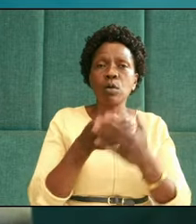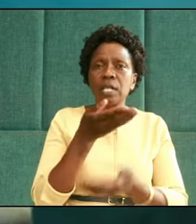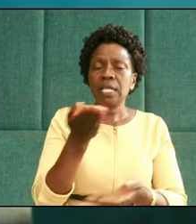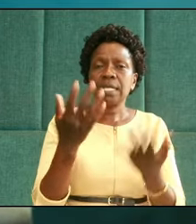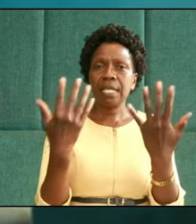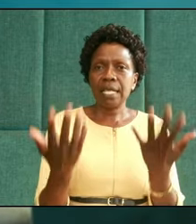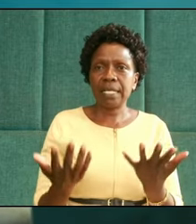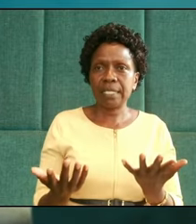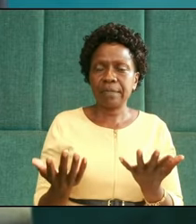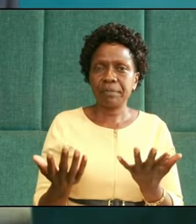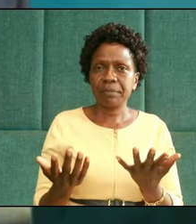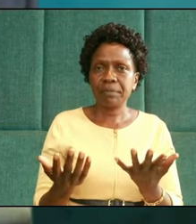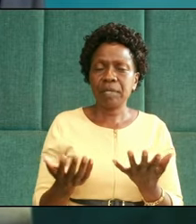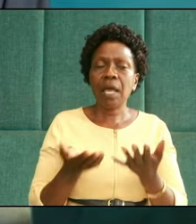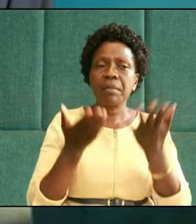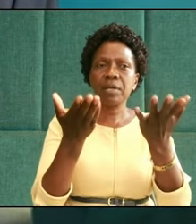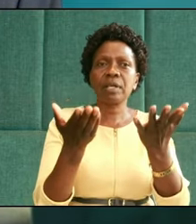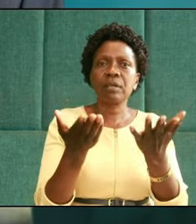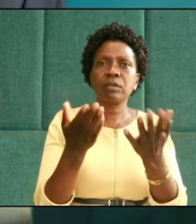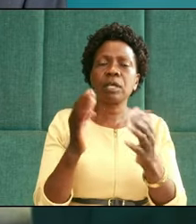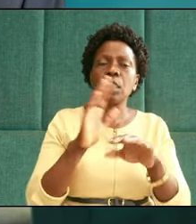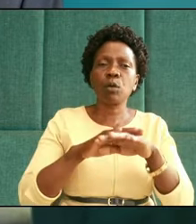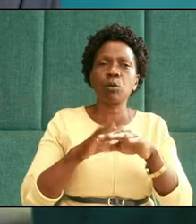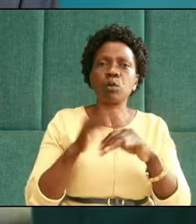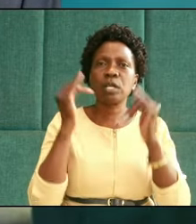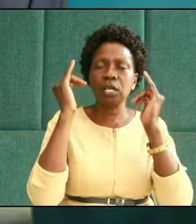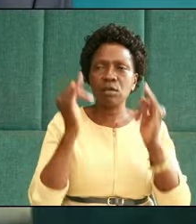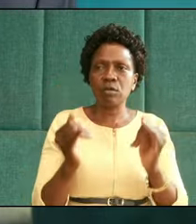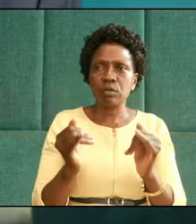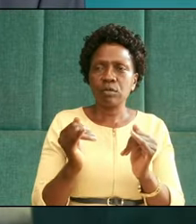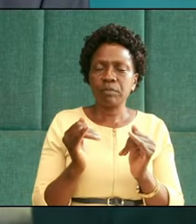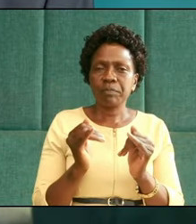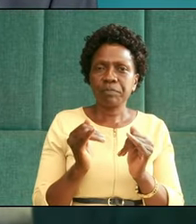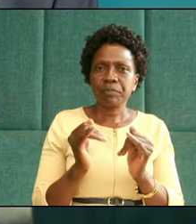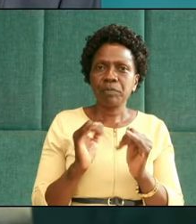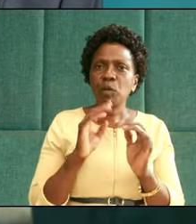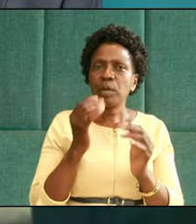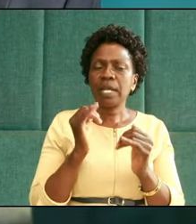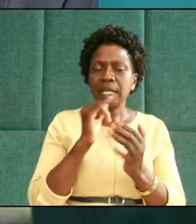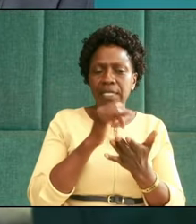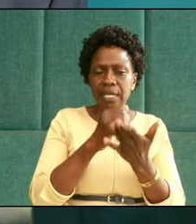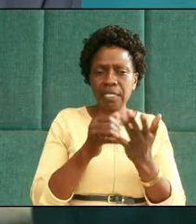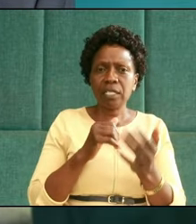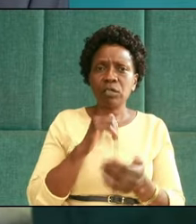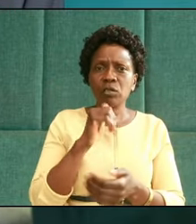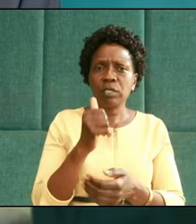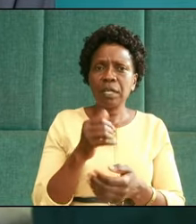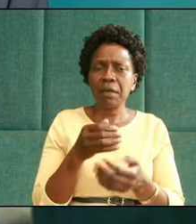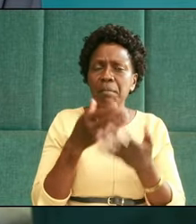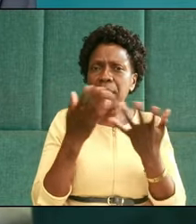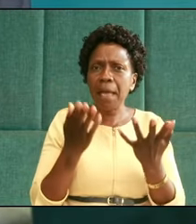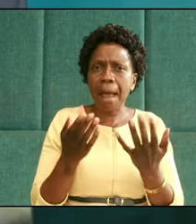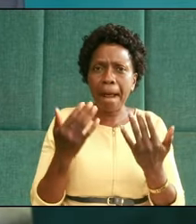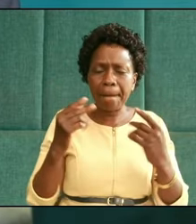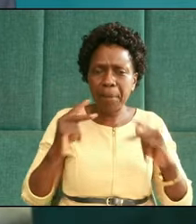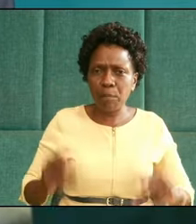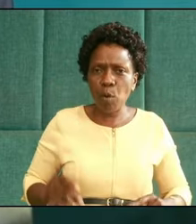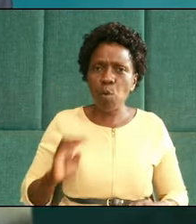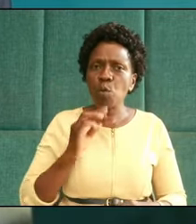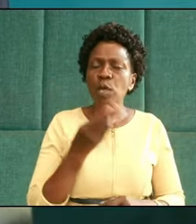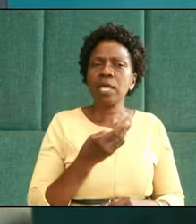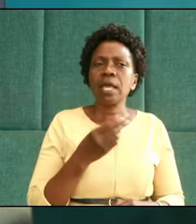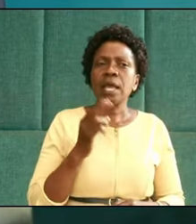that bring you this good news, we are not just mere conquerors. We are more